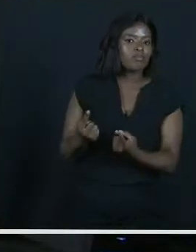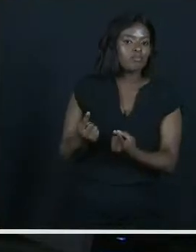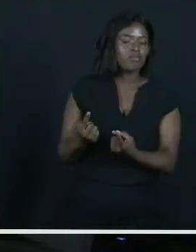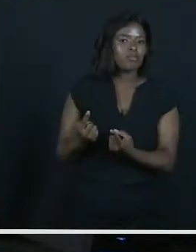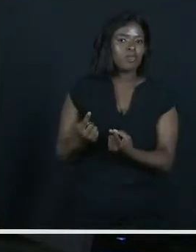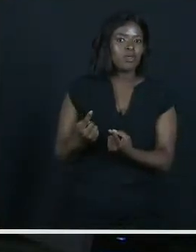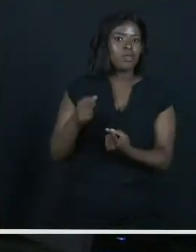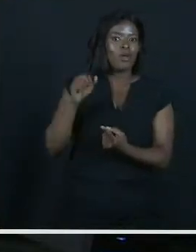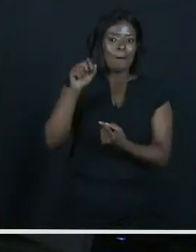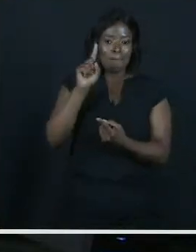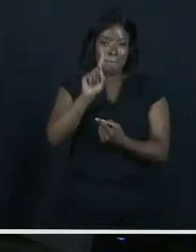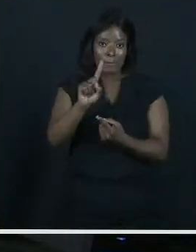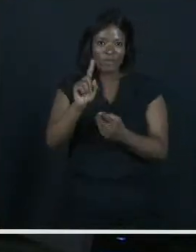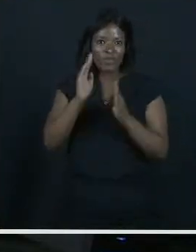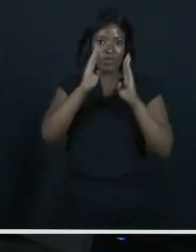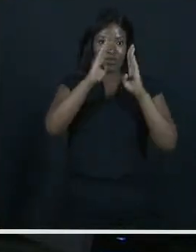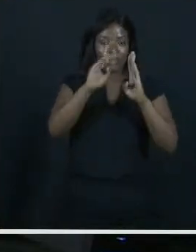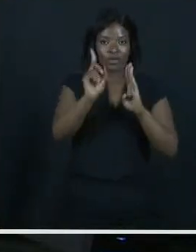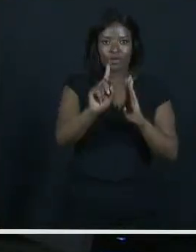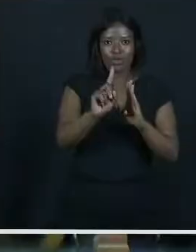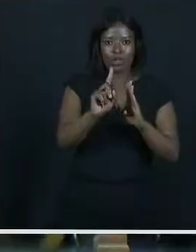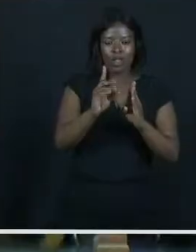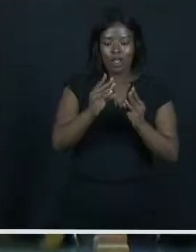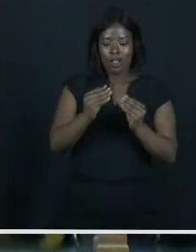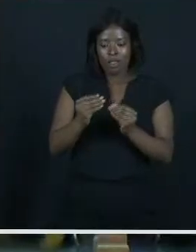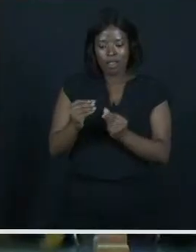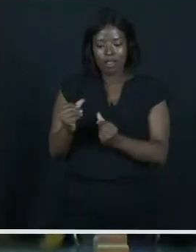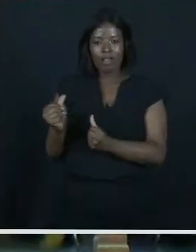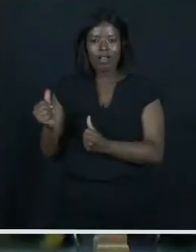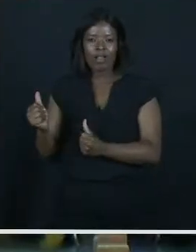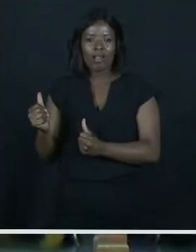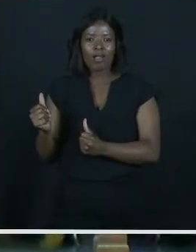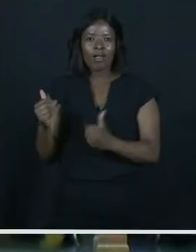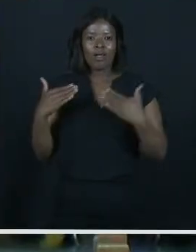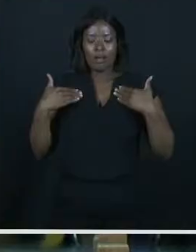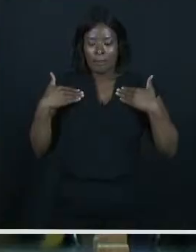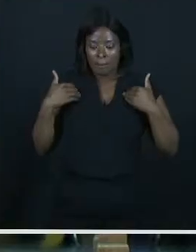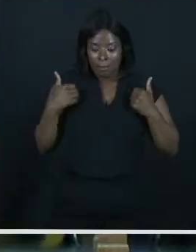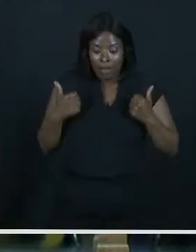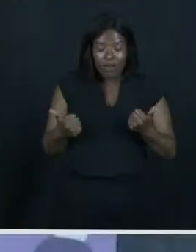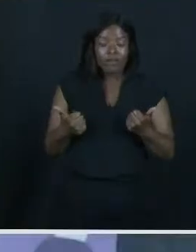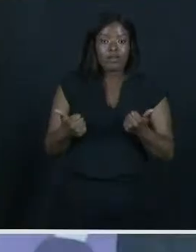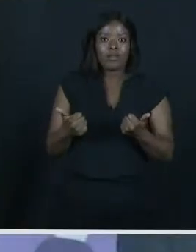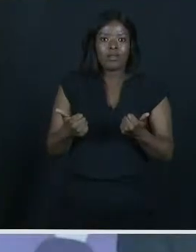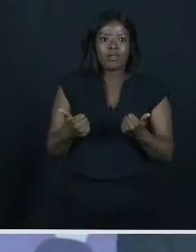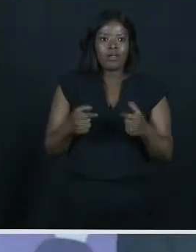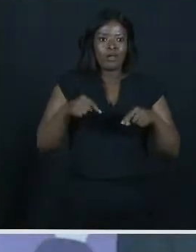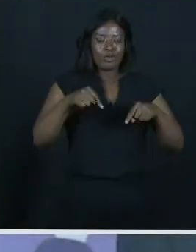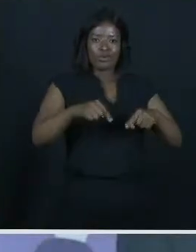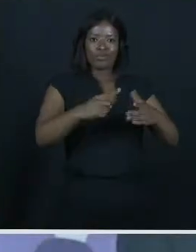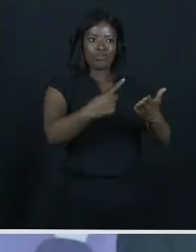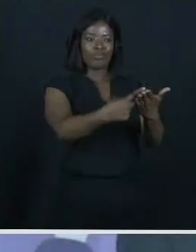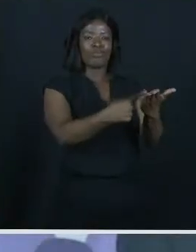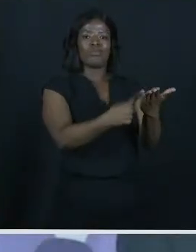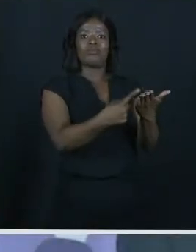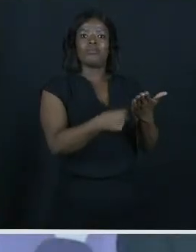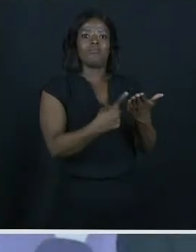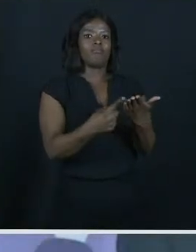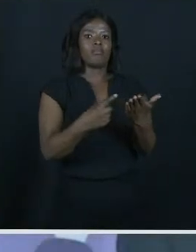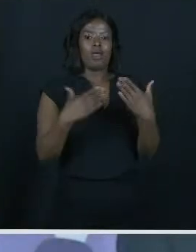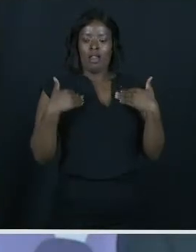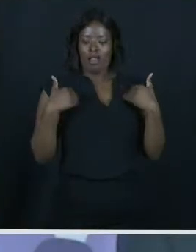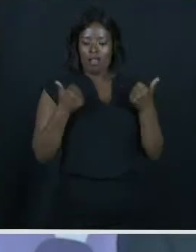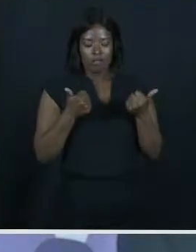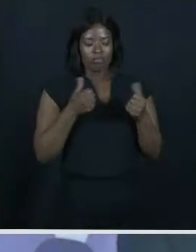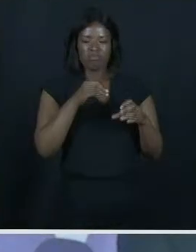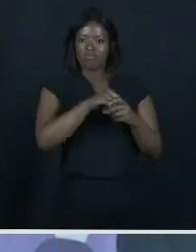on healing, the need to focus on mental health, because that's an issue that's not discussed well enough when we speak about